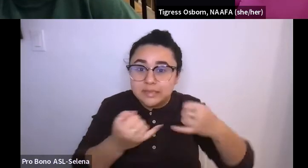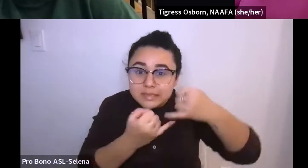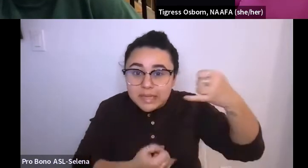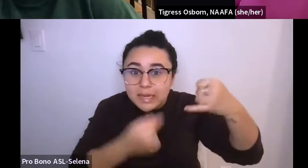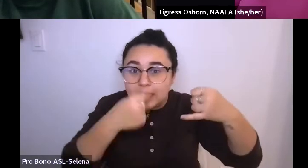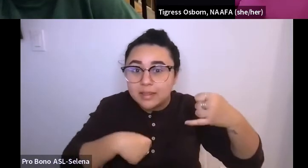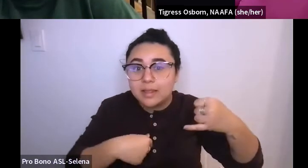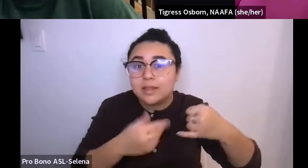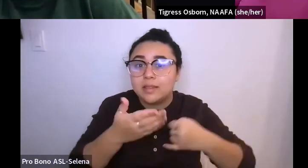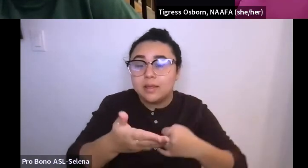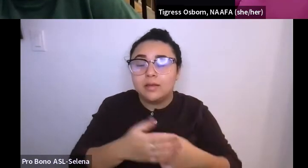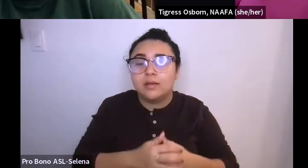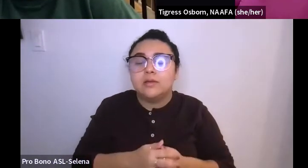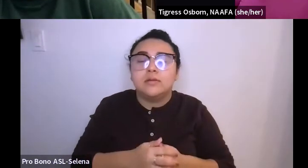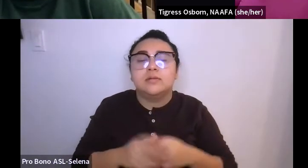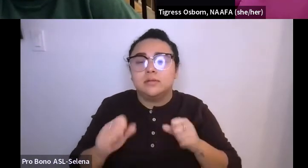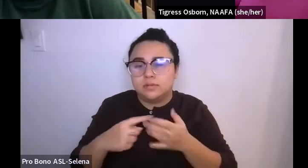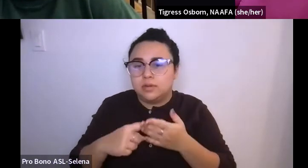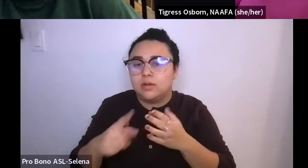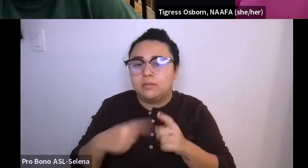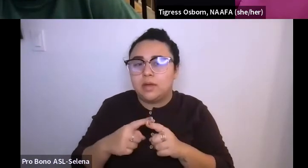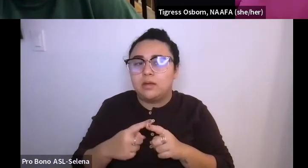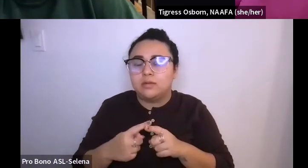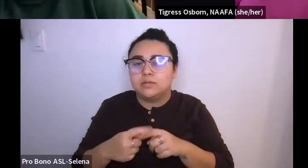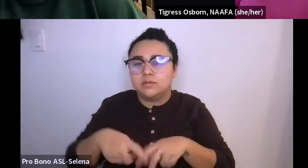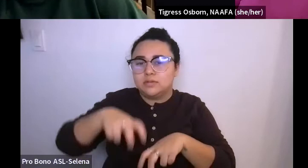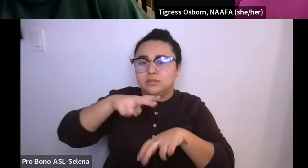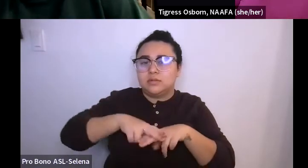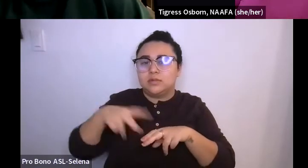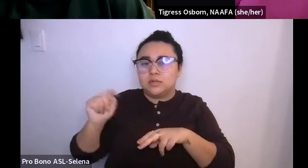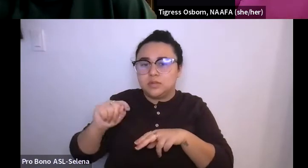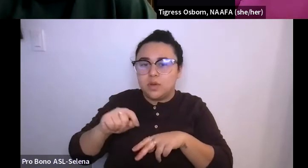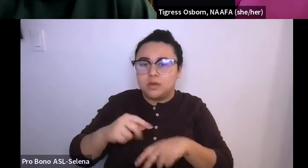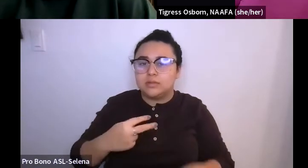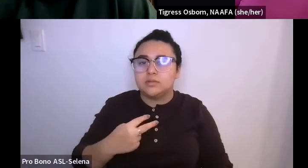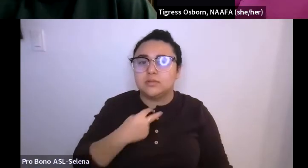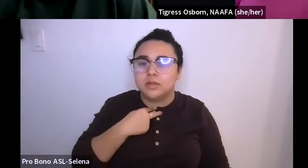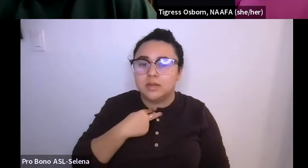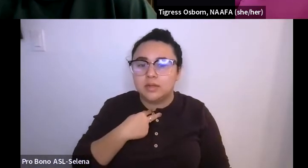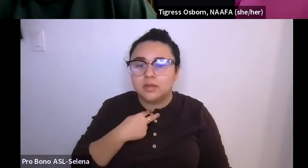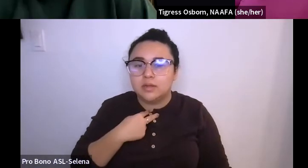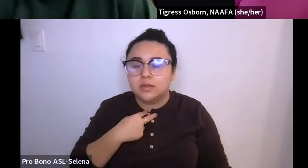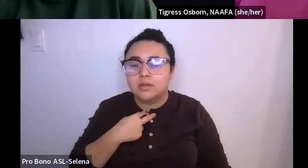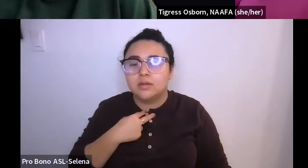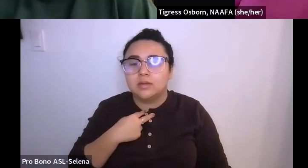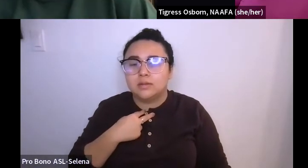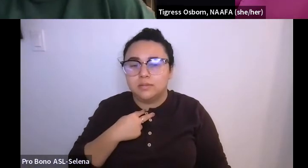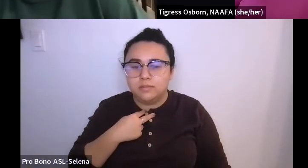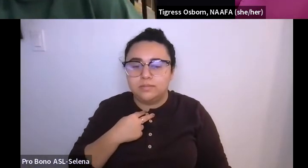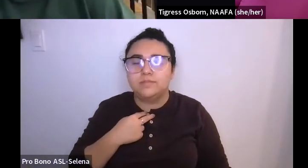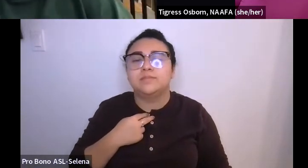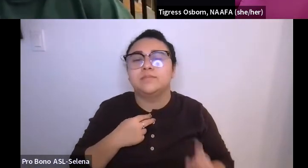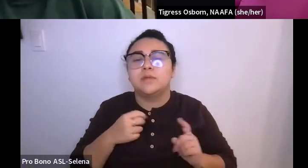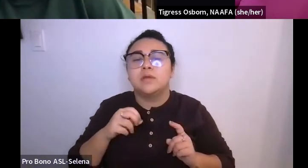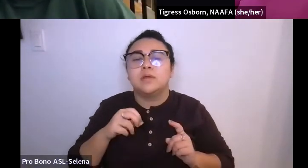about, you know, getting stuck on a toilet, or, you know, having our bums rest up against a sanitary bin